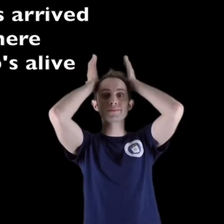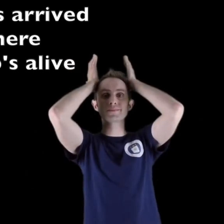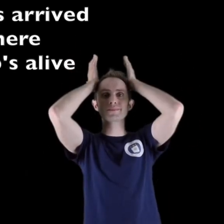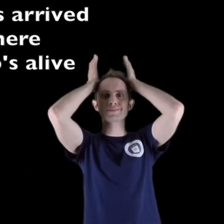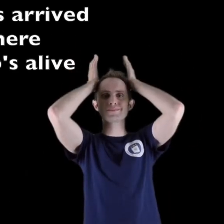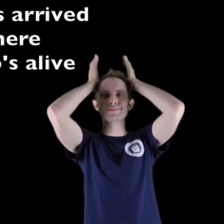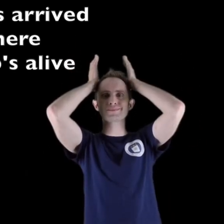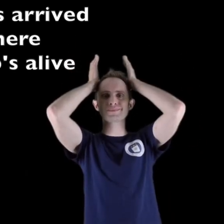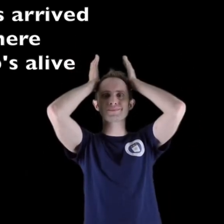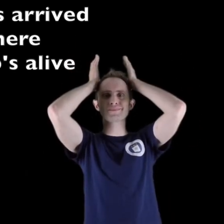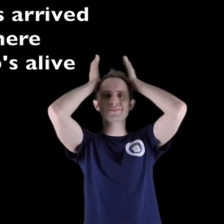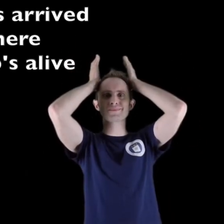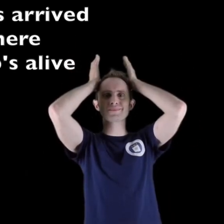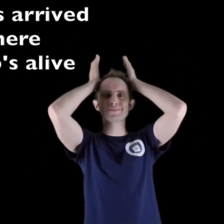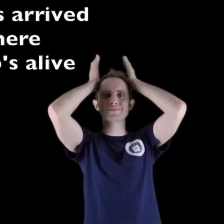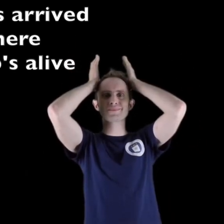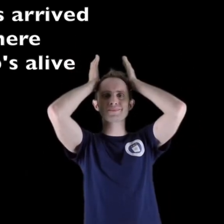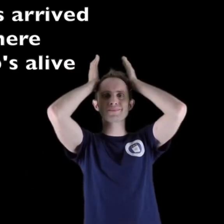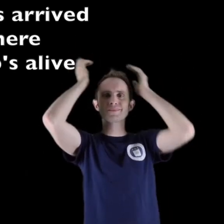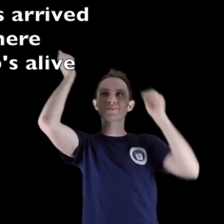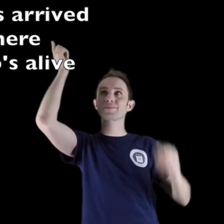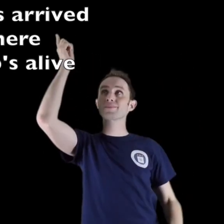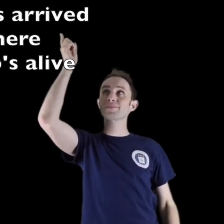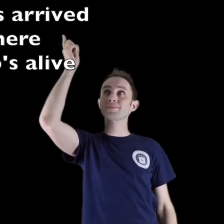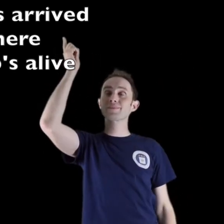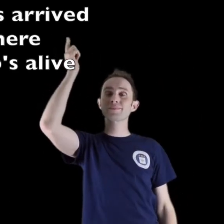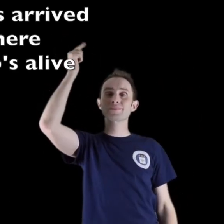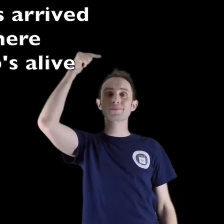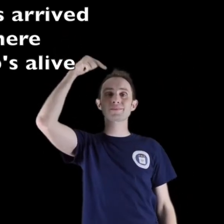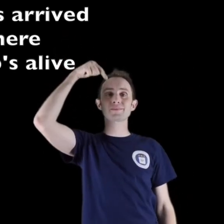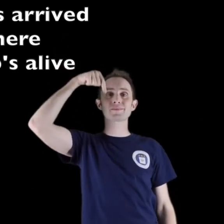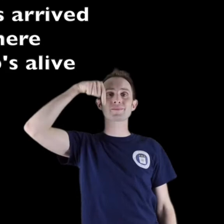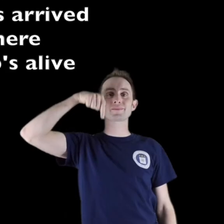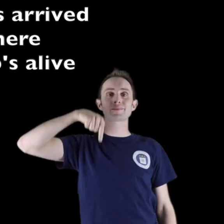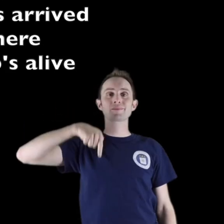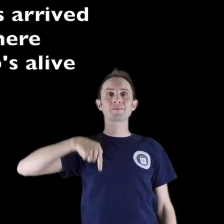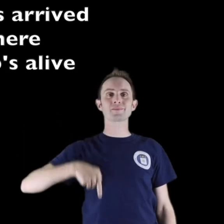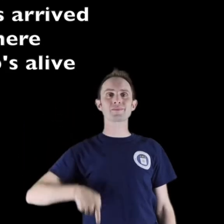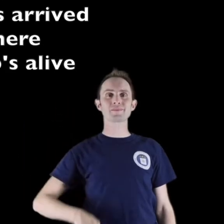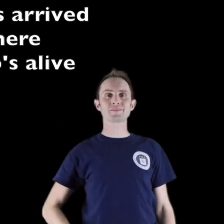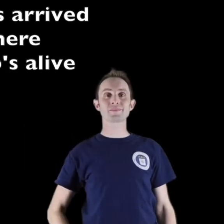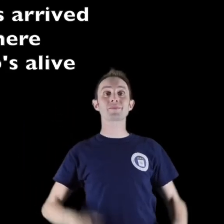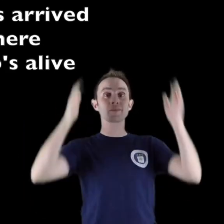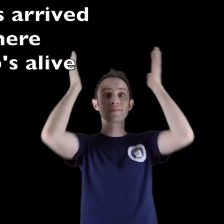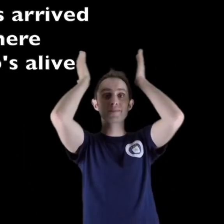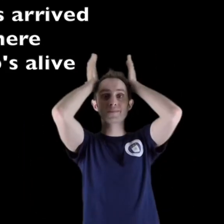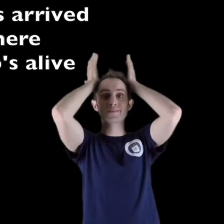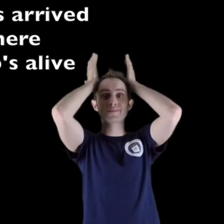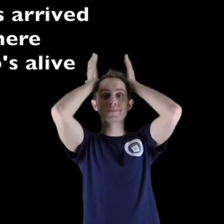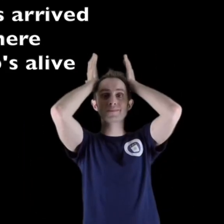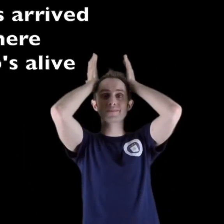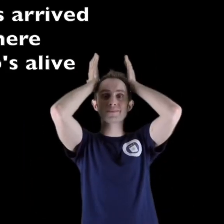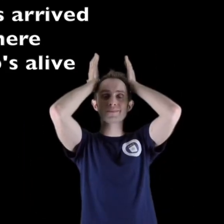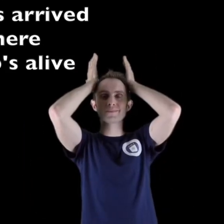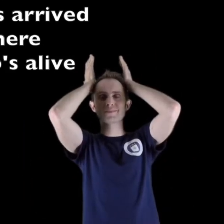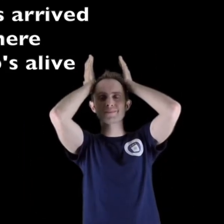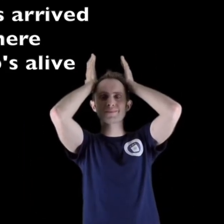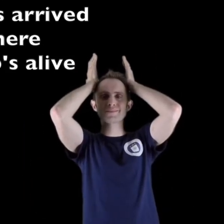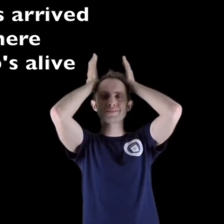God's kingdom is here. It's with the King who's right.